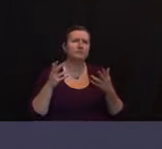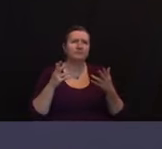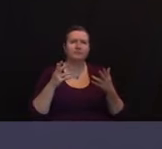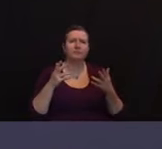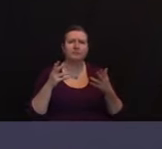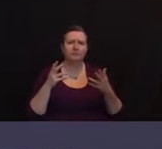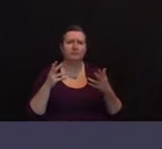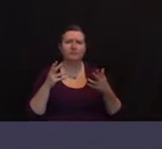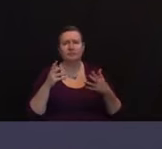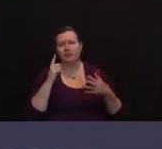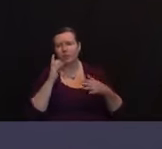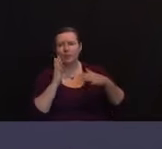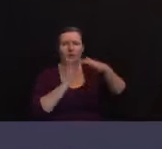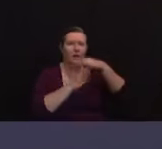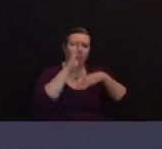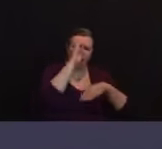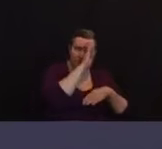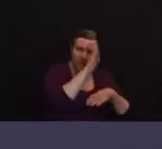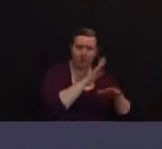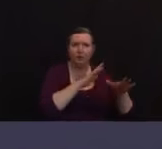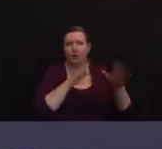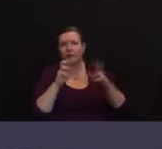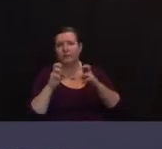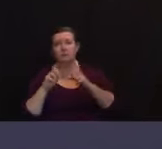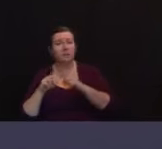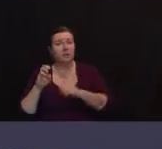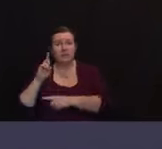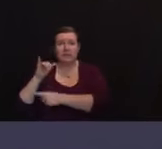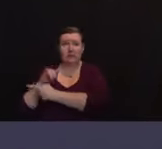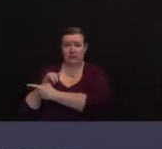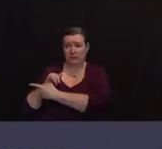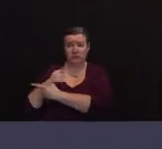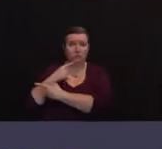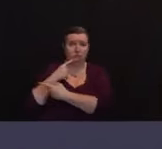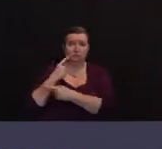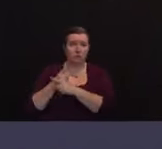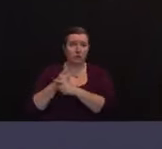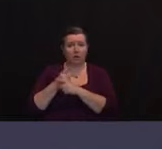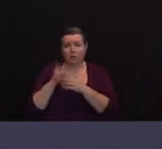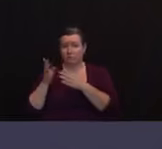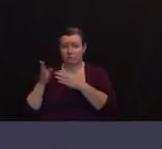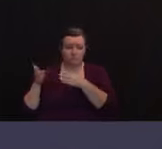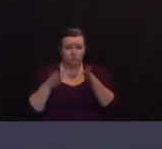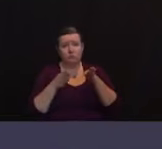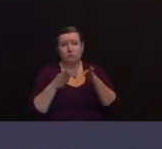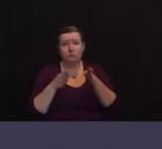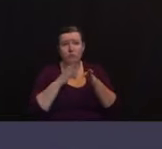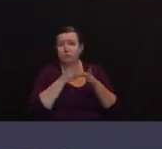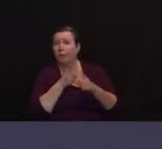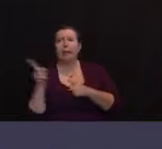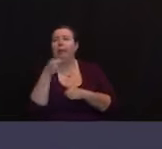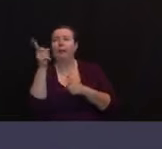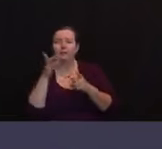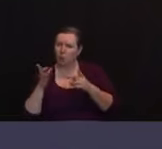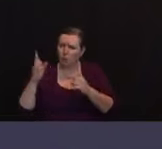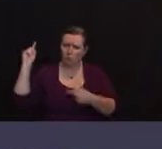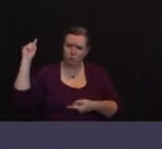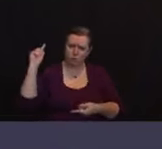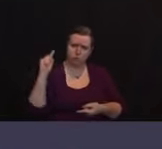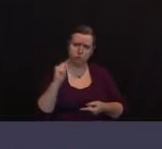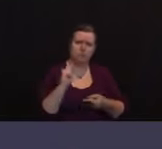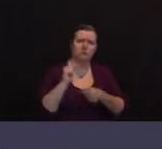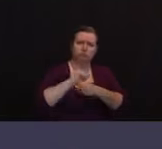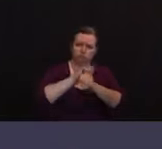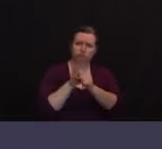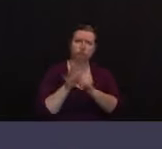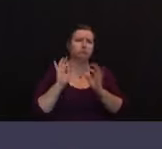question, as Eddie said, for the most part, this is going in the right direction. We would love to get more vaccine supplies in